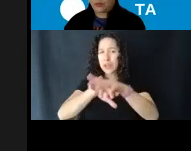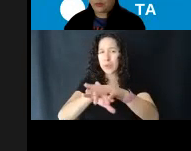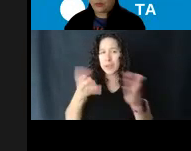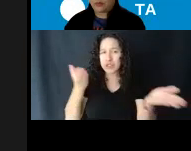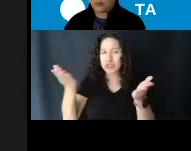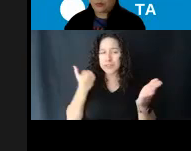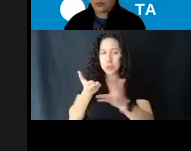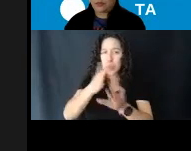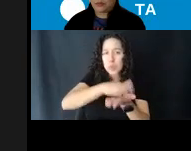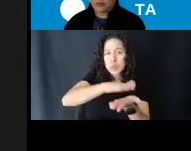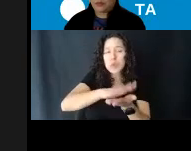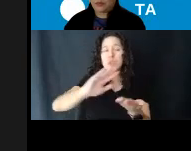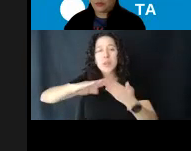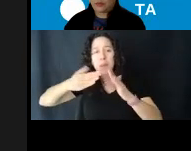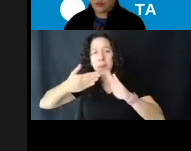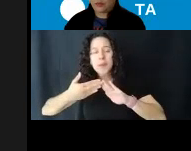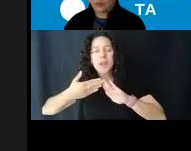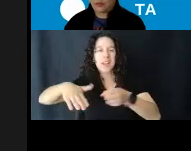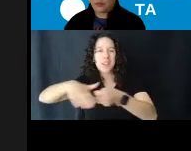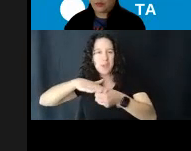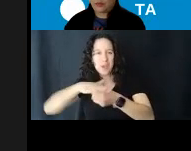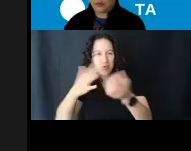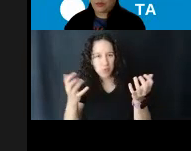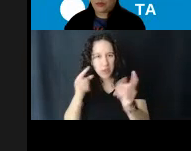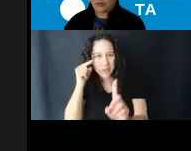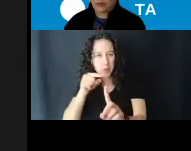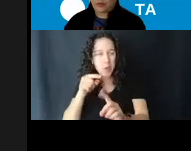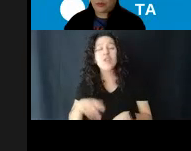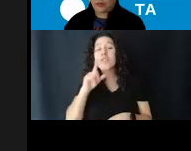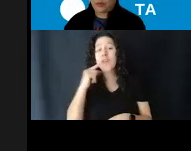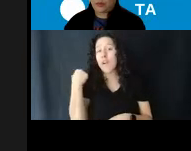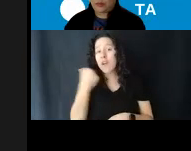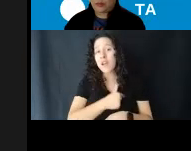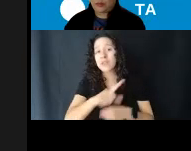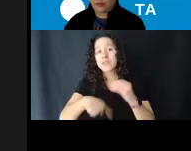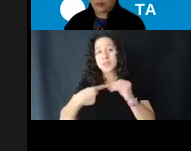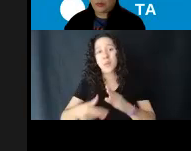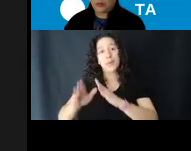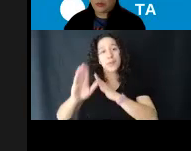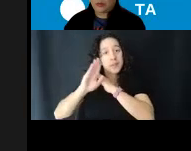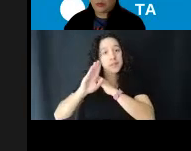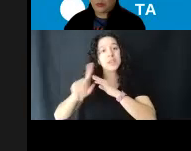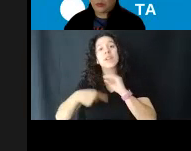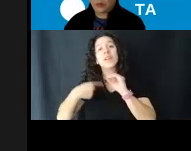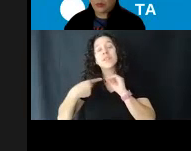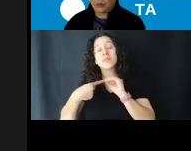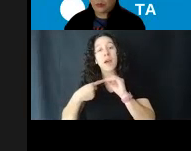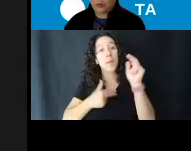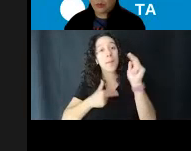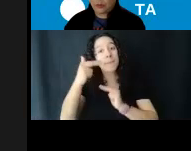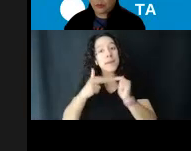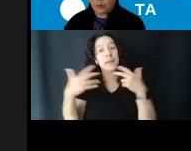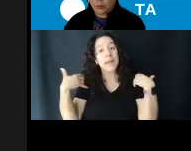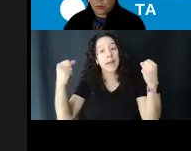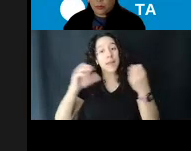and community-based locations. So for us, this is about prevention. It's about building healthy